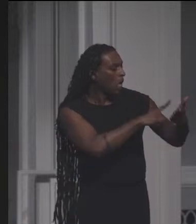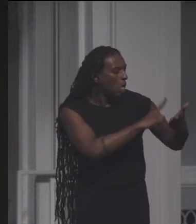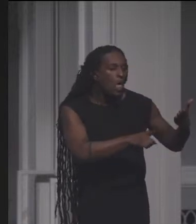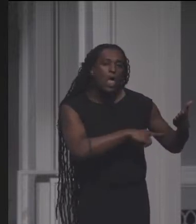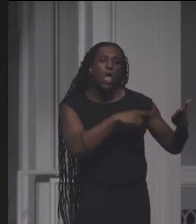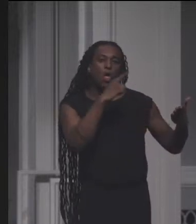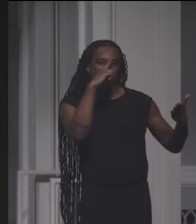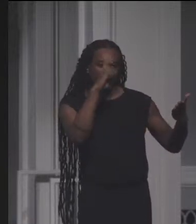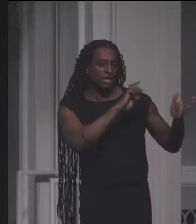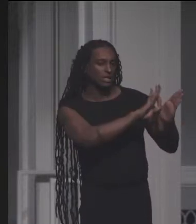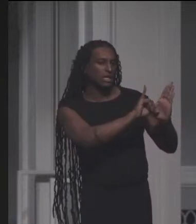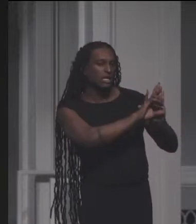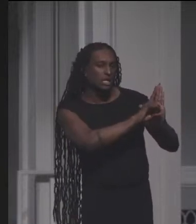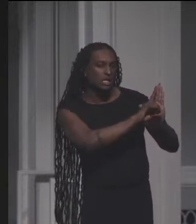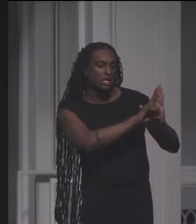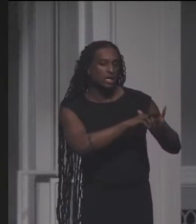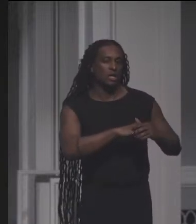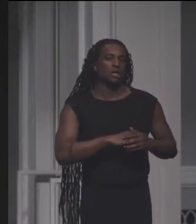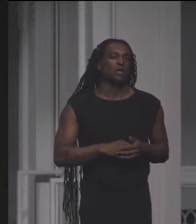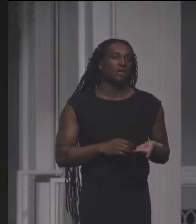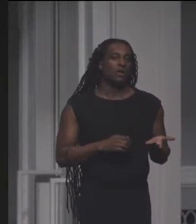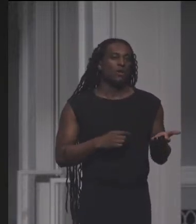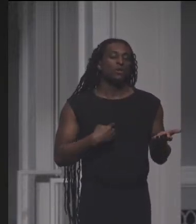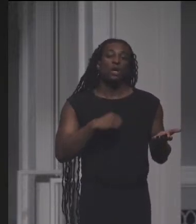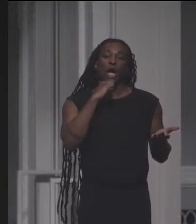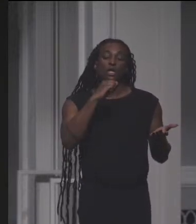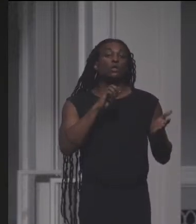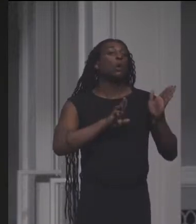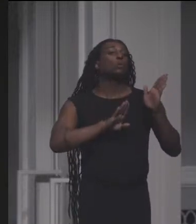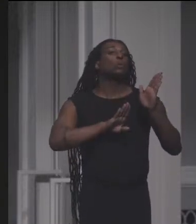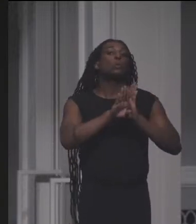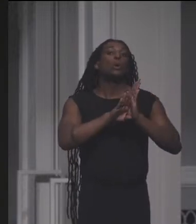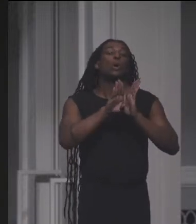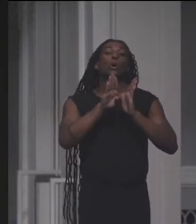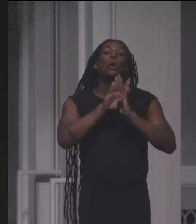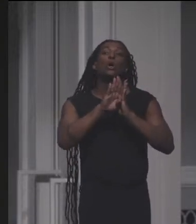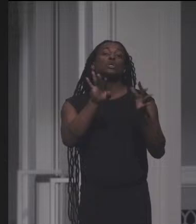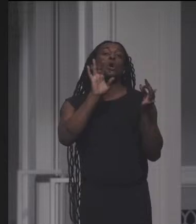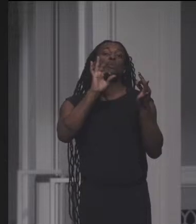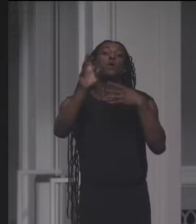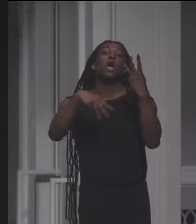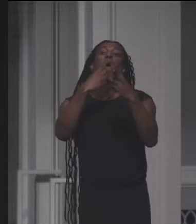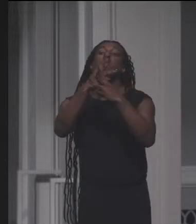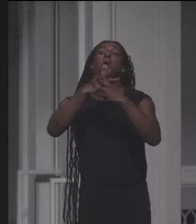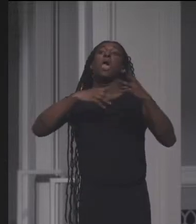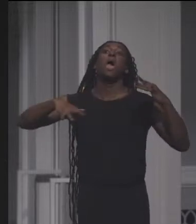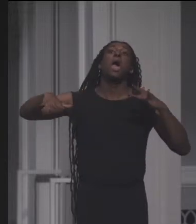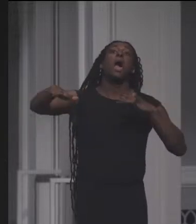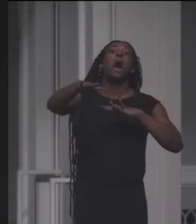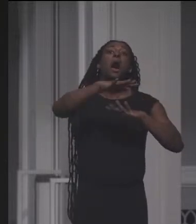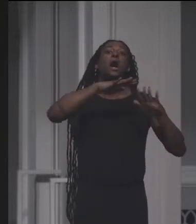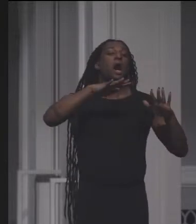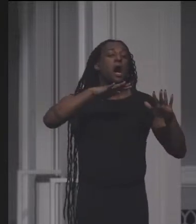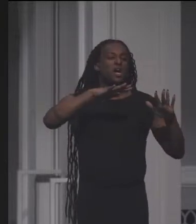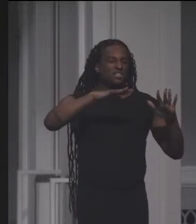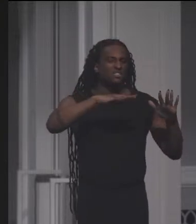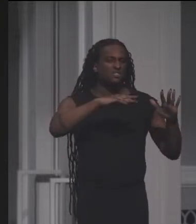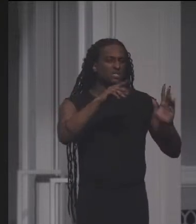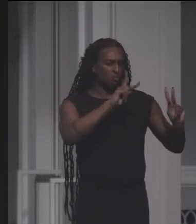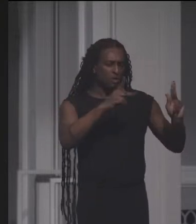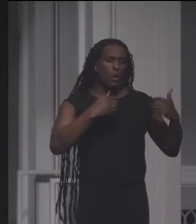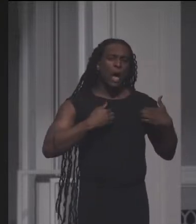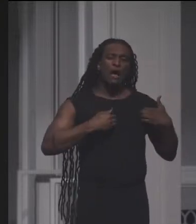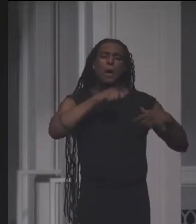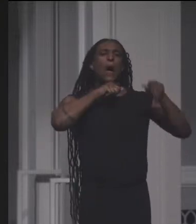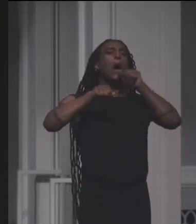So it's not a world utopia. Other people are, but they themselves are not. So there's a whole PhD about